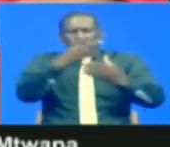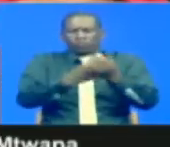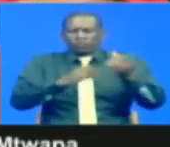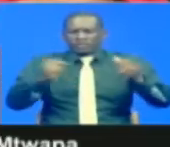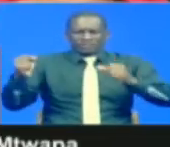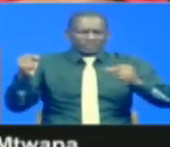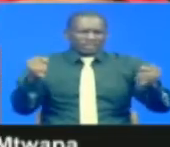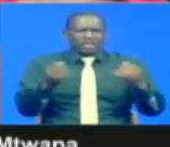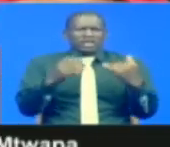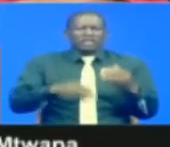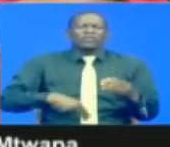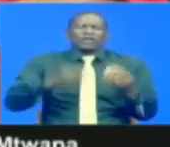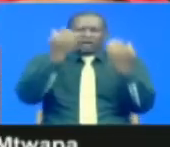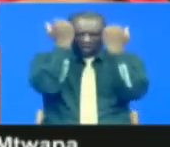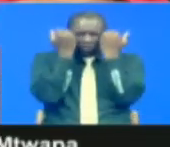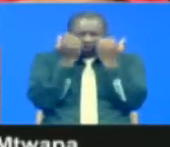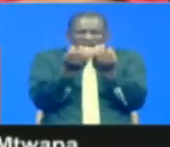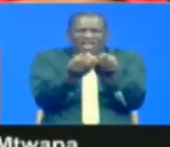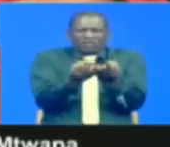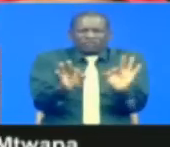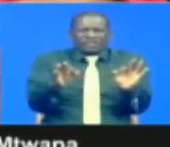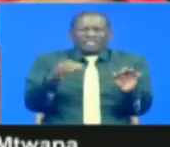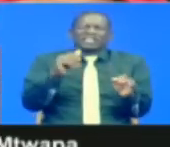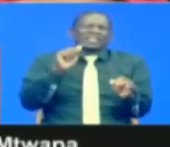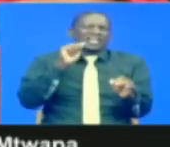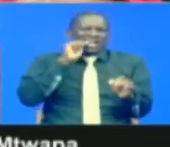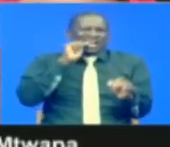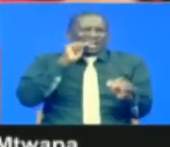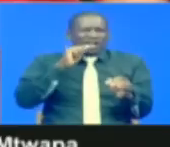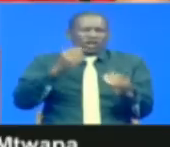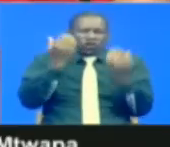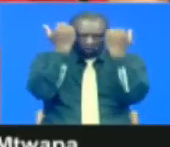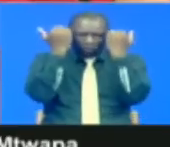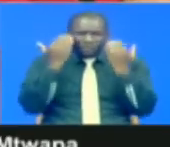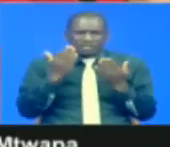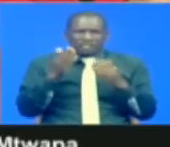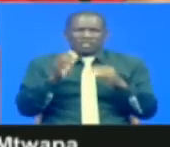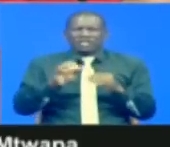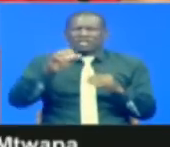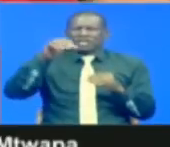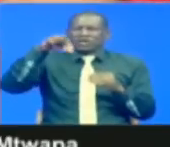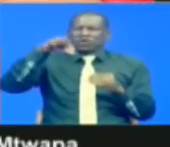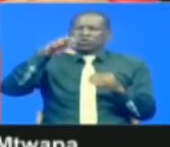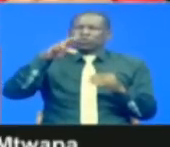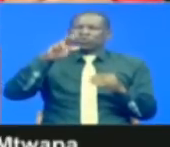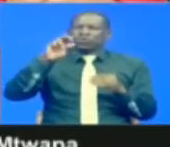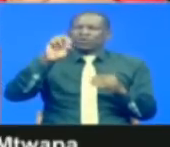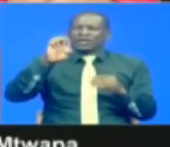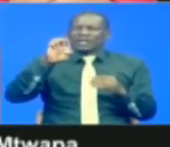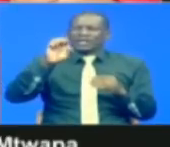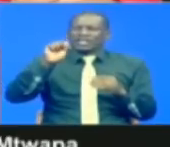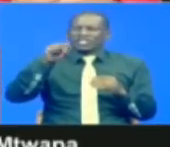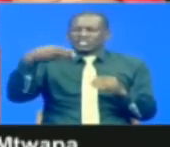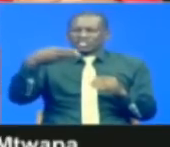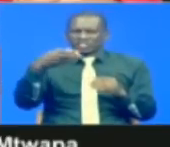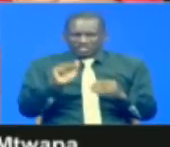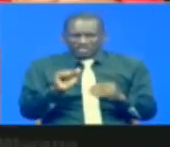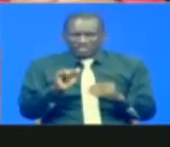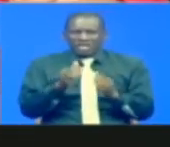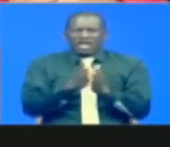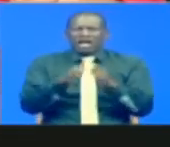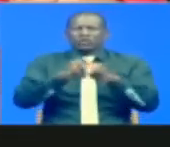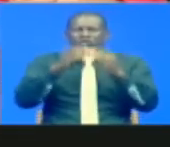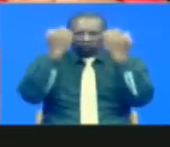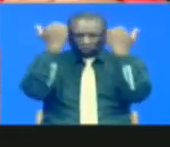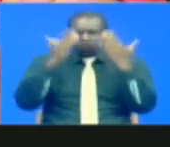allowed Queen's Counsel Kawa Qureshi, a British national, to prosecute the case, while senior counsels Okongo Omogeni and James